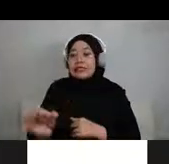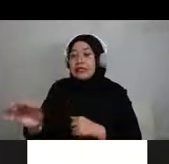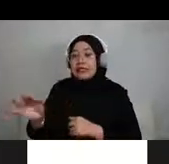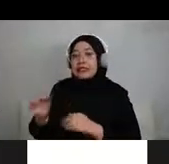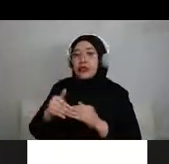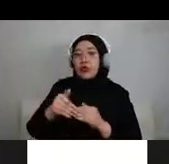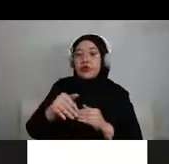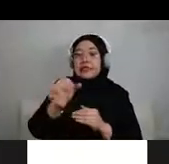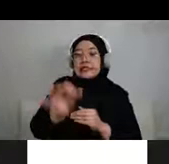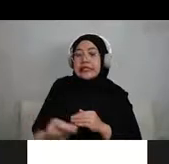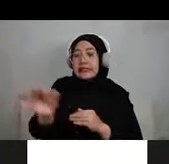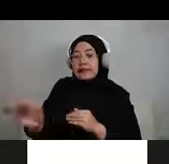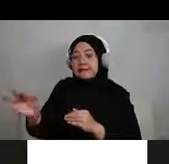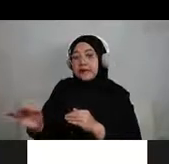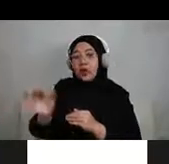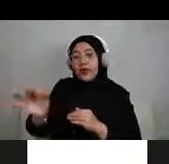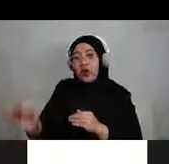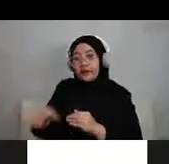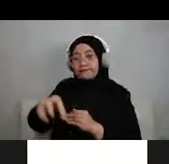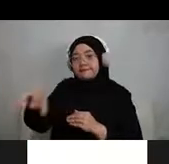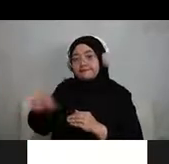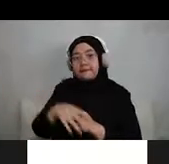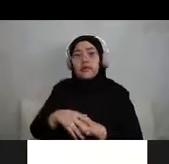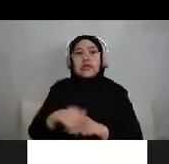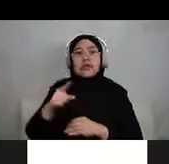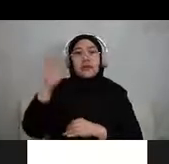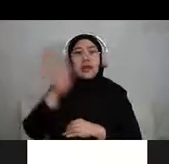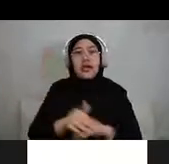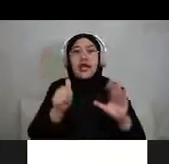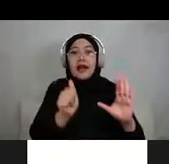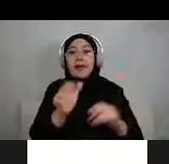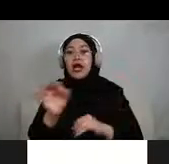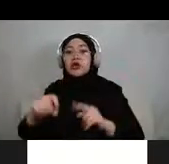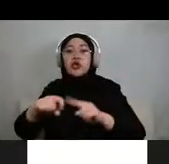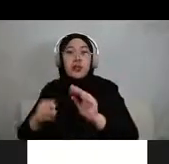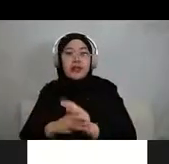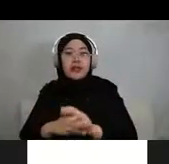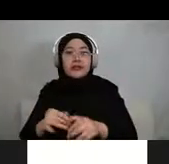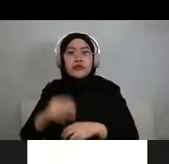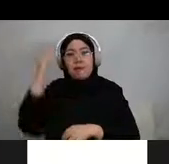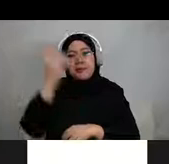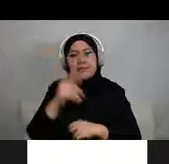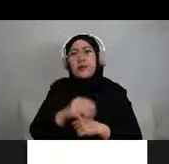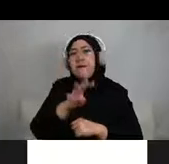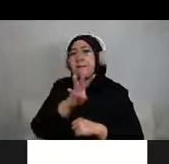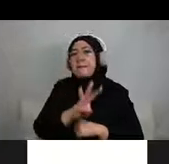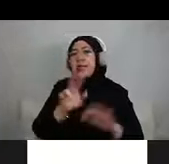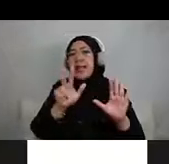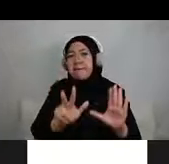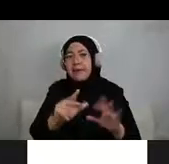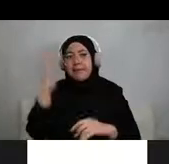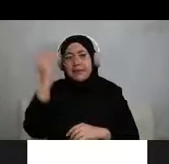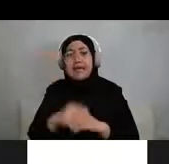was 600 kilometers. And the size of the fleet is 48 buses with 5 spare buses. And because of the high usage,